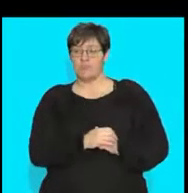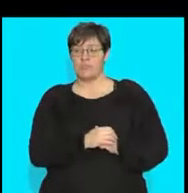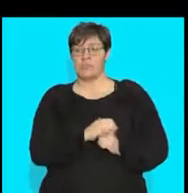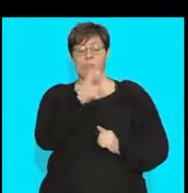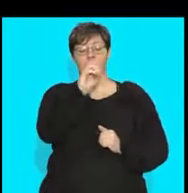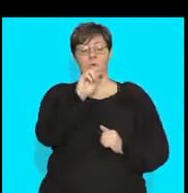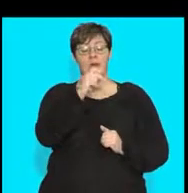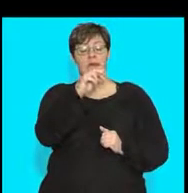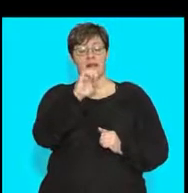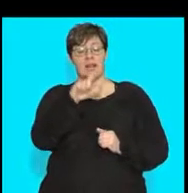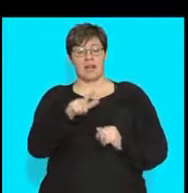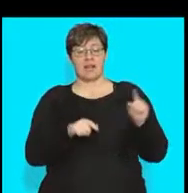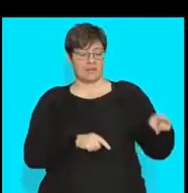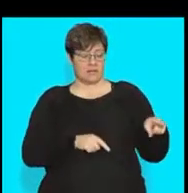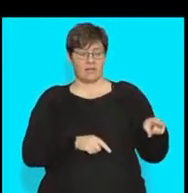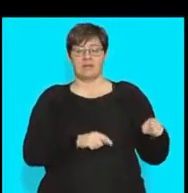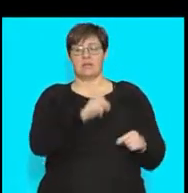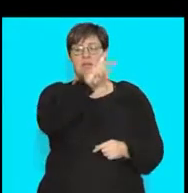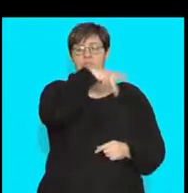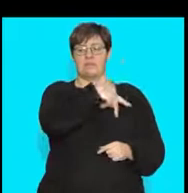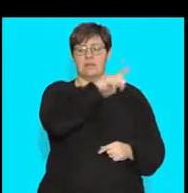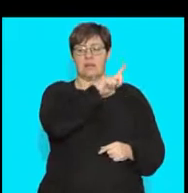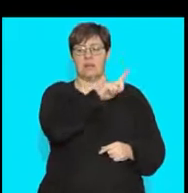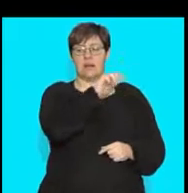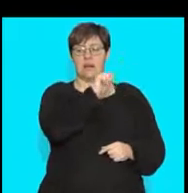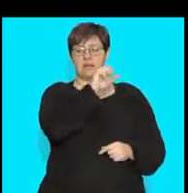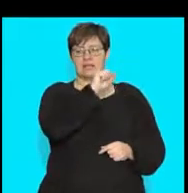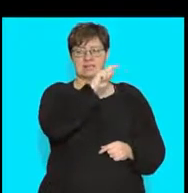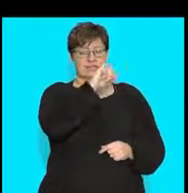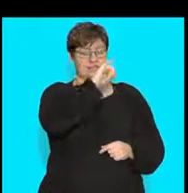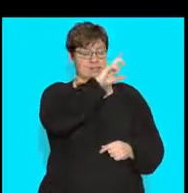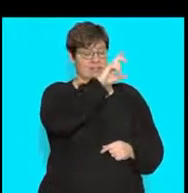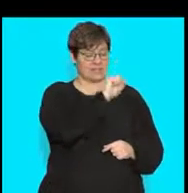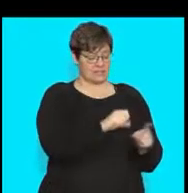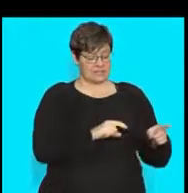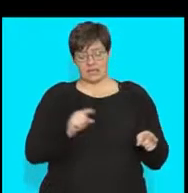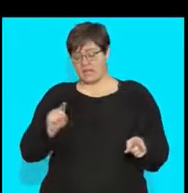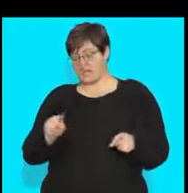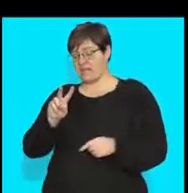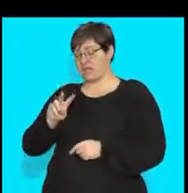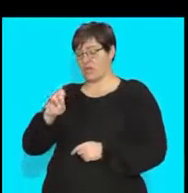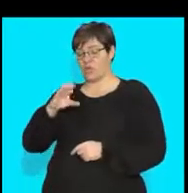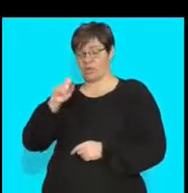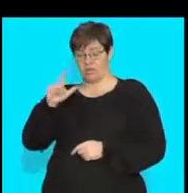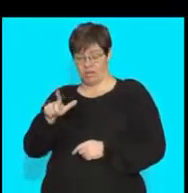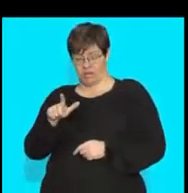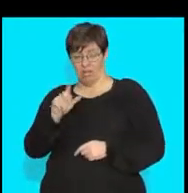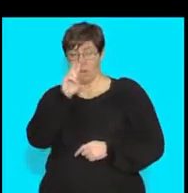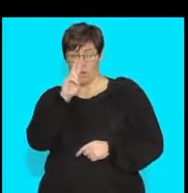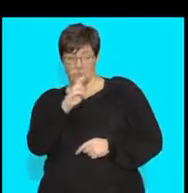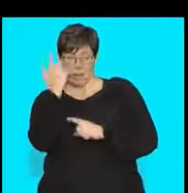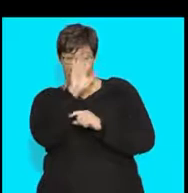of them, is called the plastids and the vacuole. Now, we're going to look